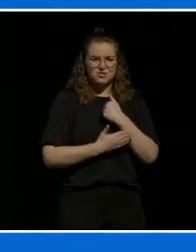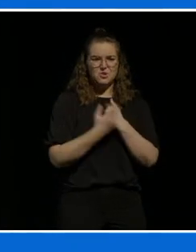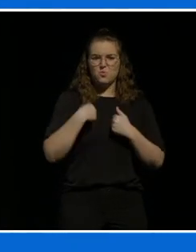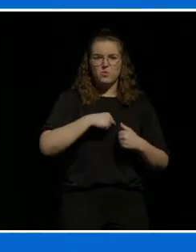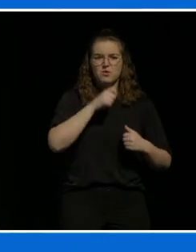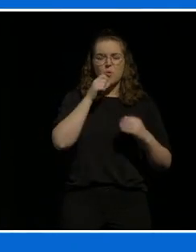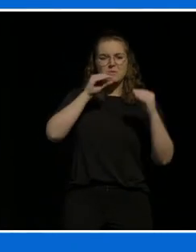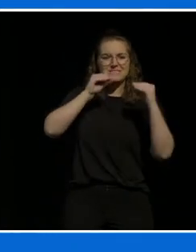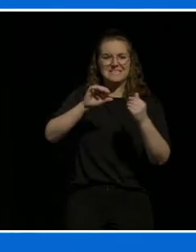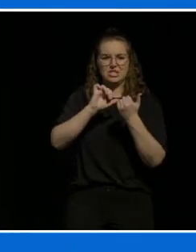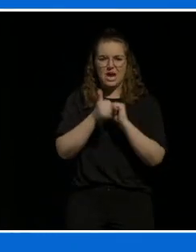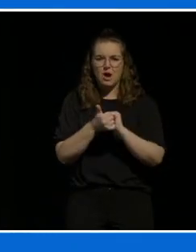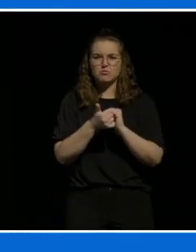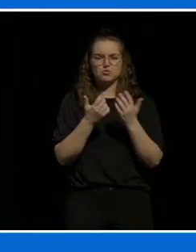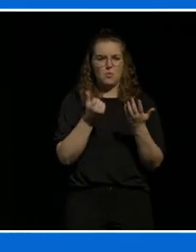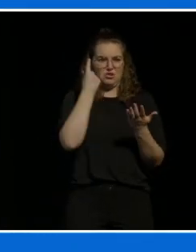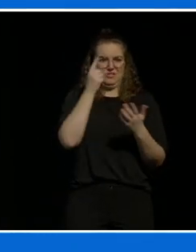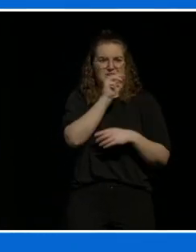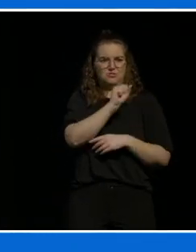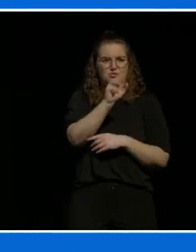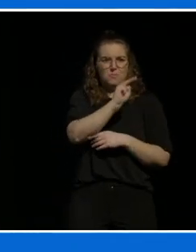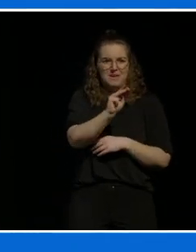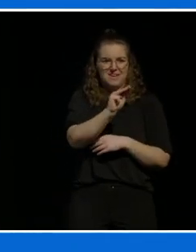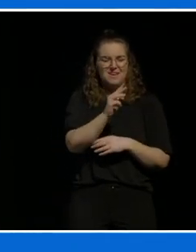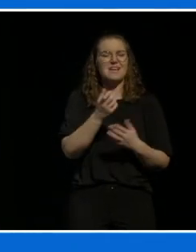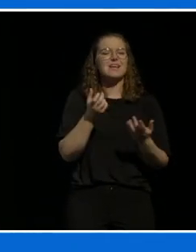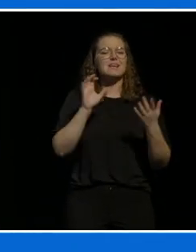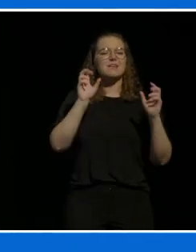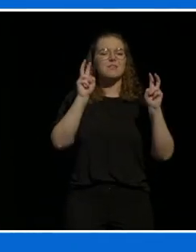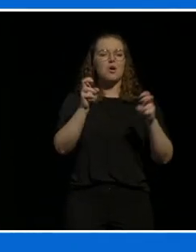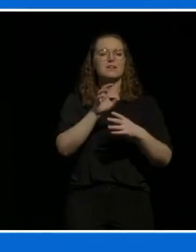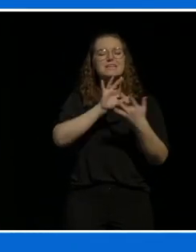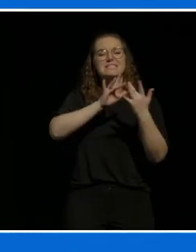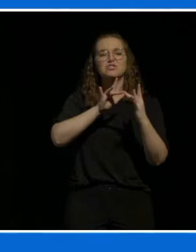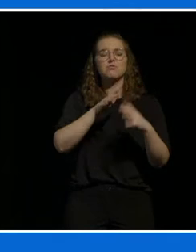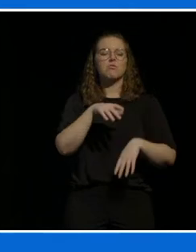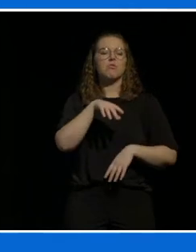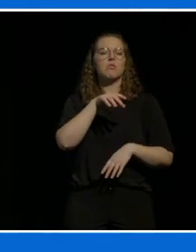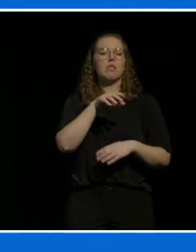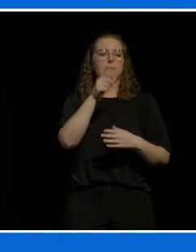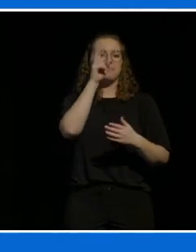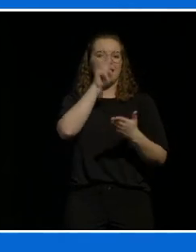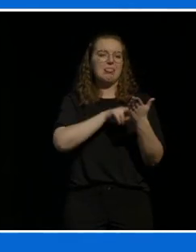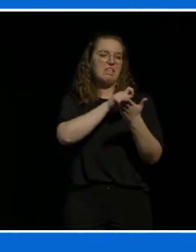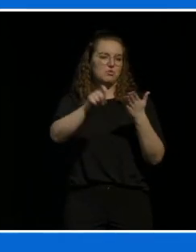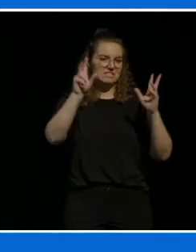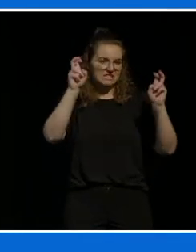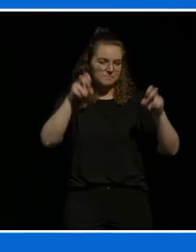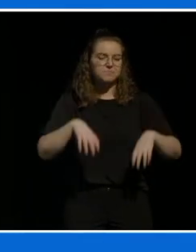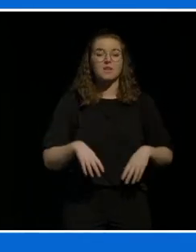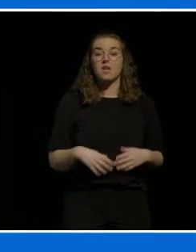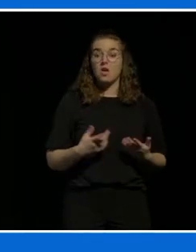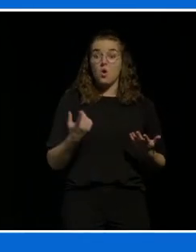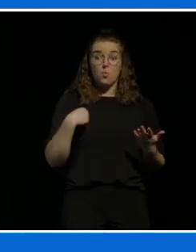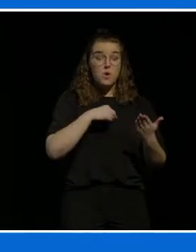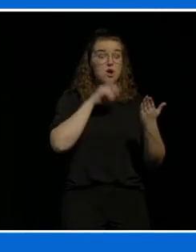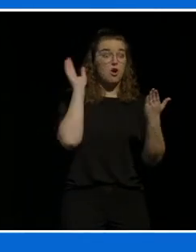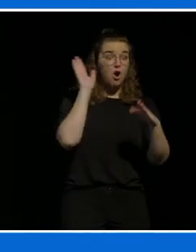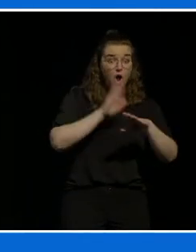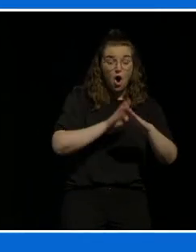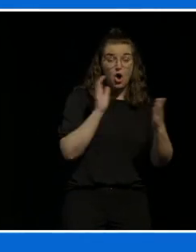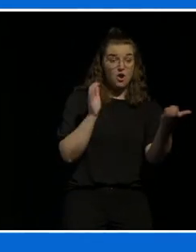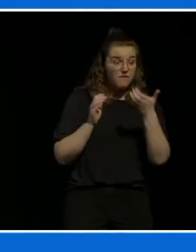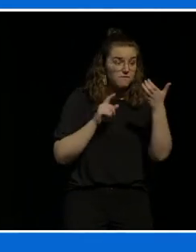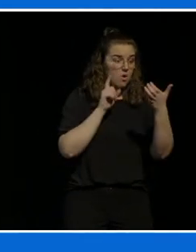schools. We're probably on our devices more than anything, more than we see other people, more than we talk to other people, et cetera. We've all gotten